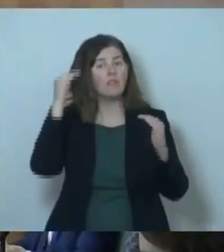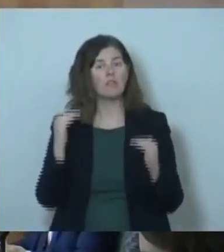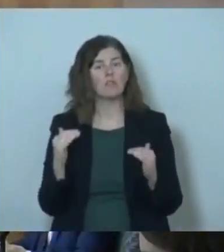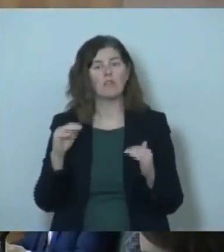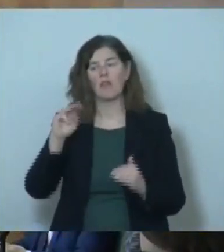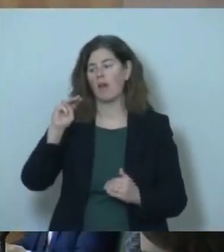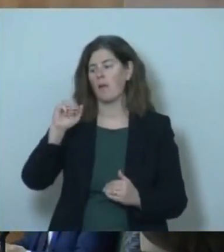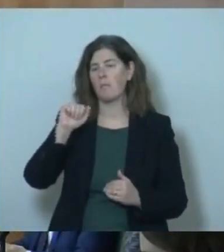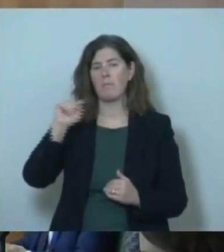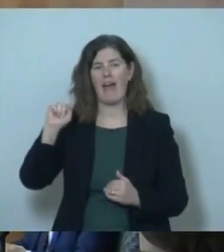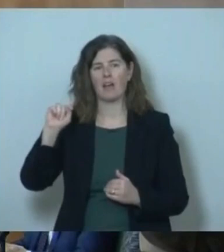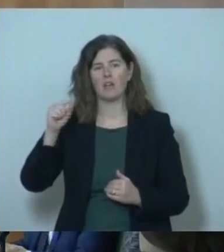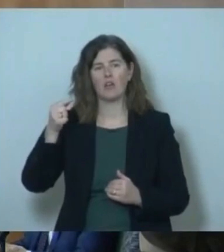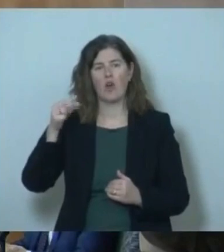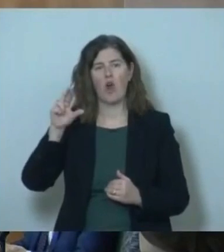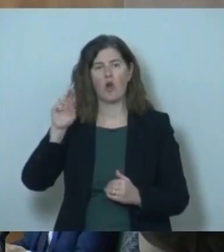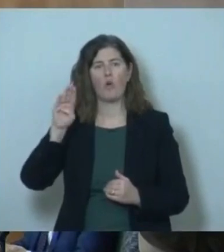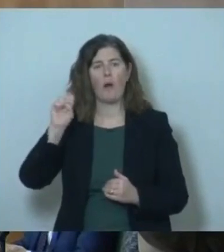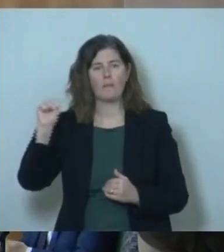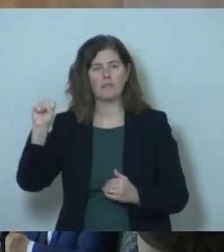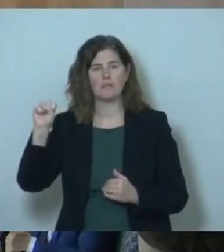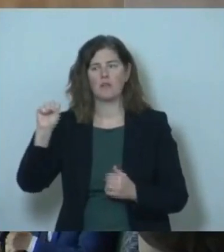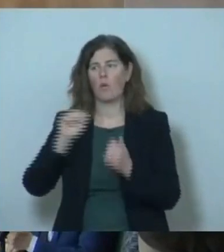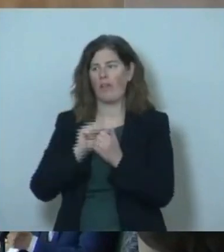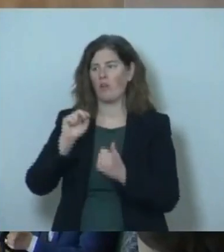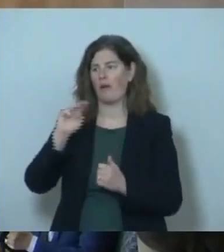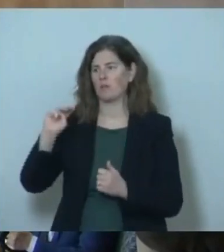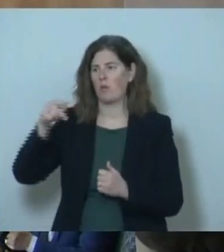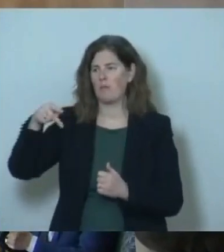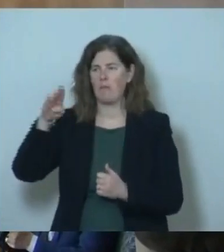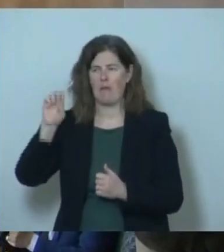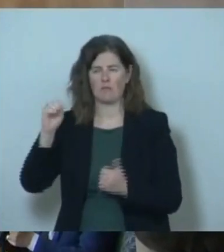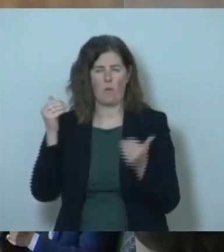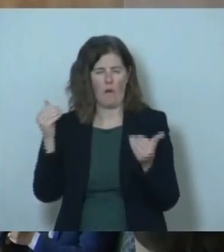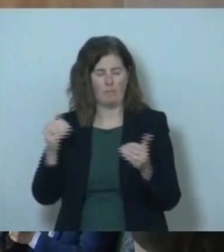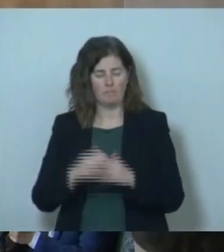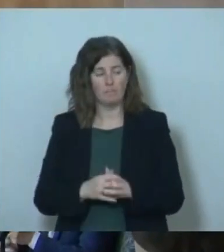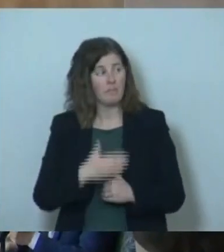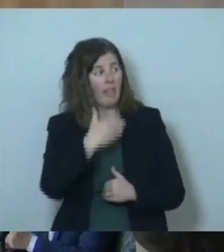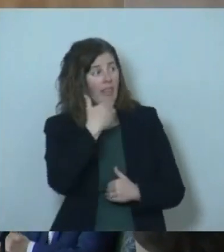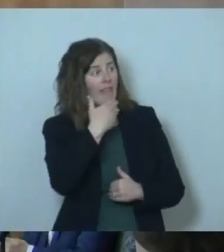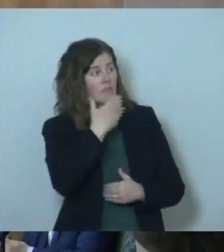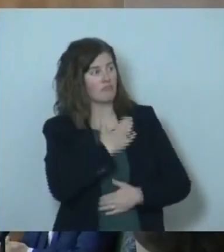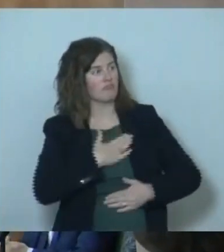Matt Grubbs with New Mexico PBS. Matt, you're unmuted. Go ahead. Thanks again.